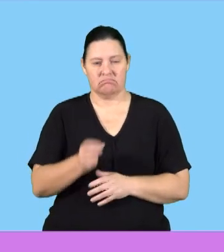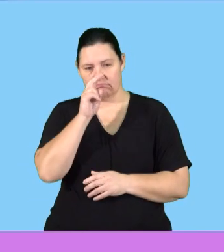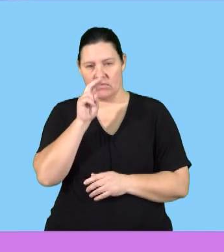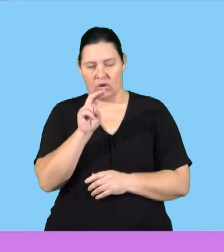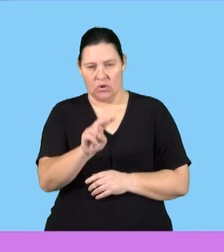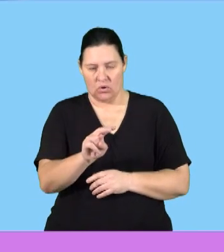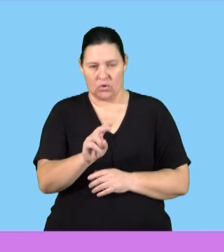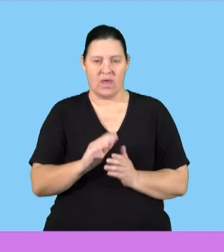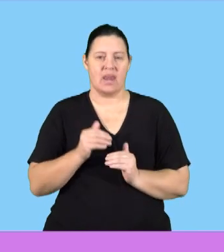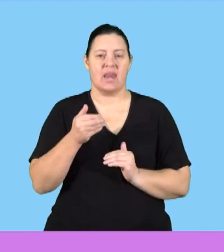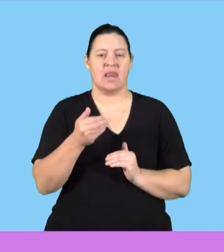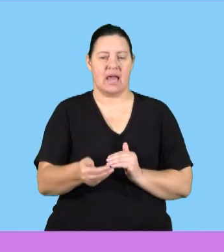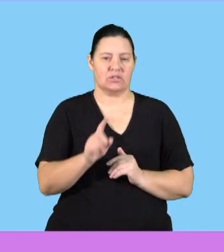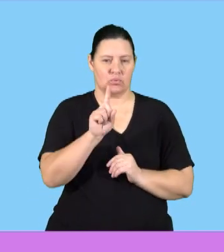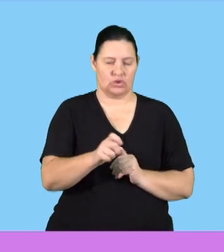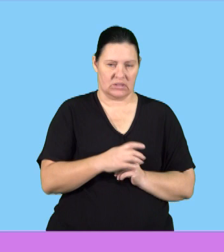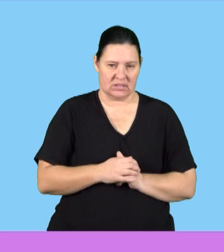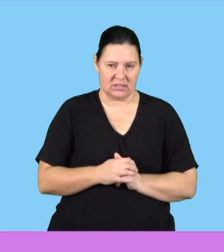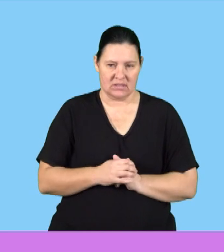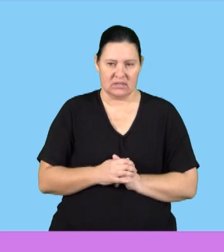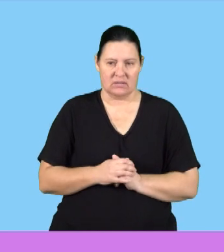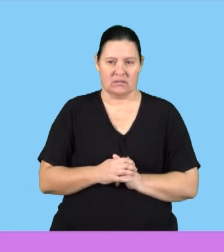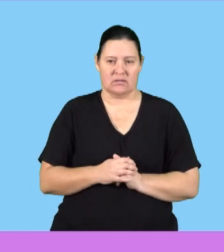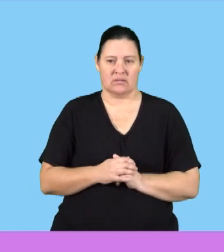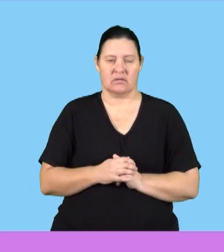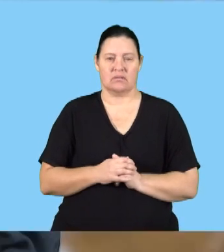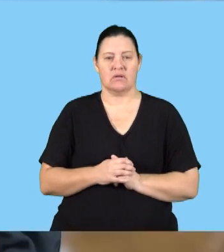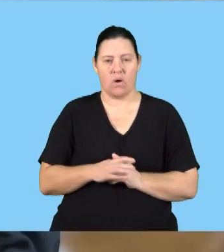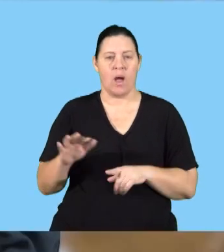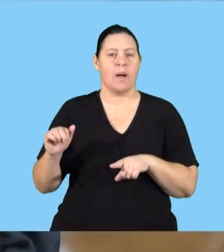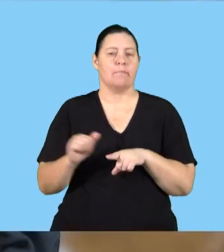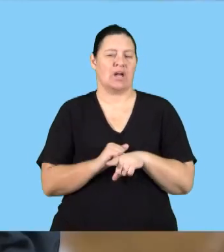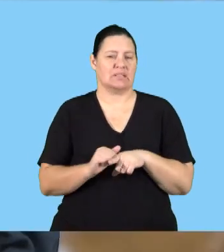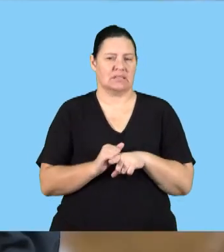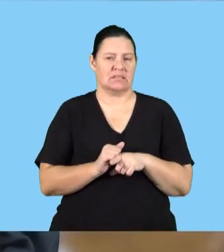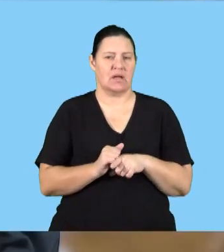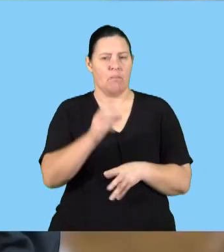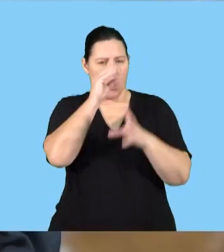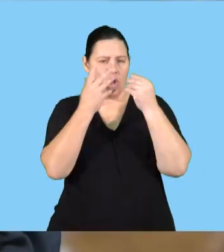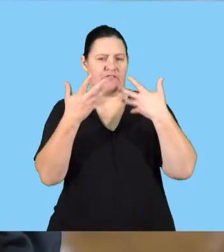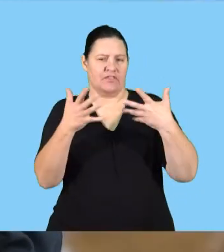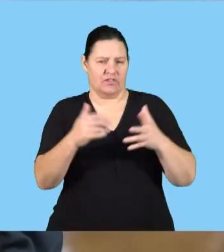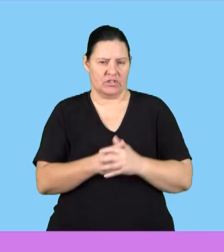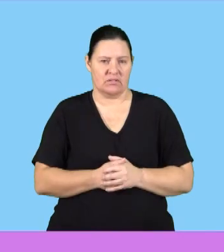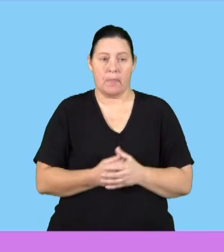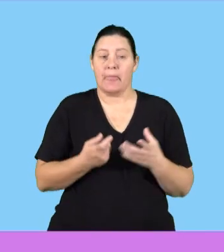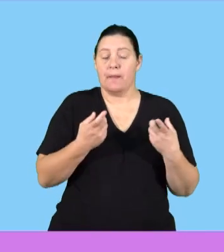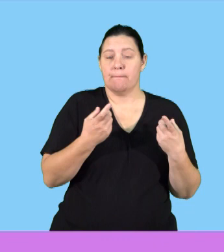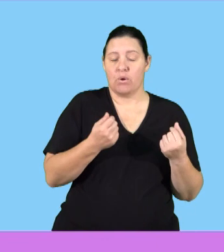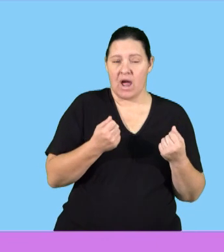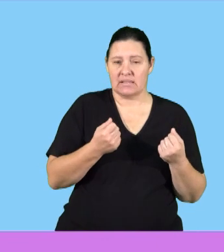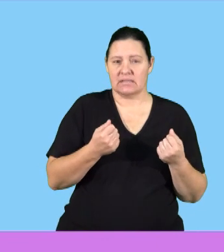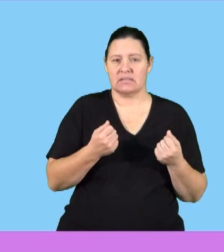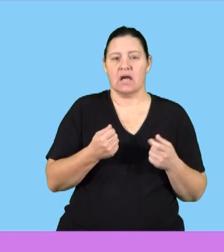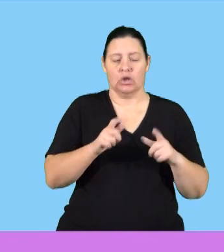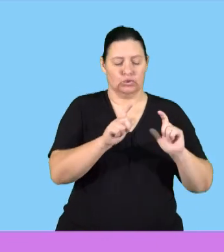have a look at the next question, which is the practice of what we have learned. If the price